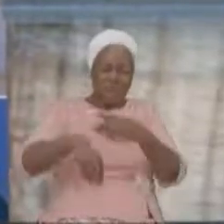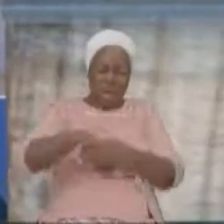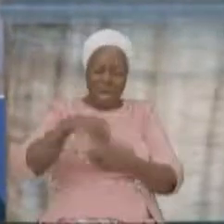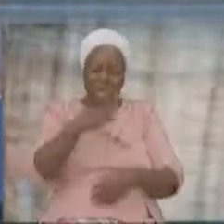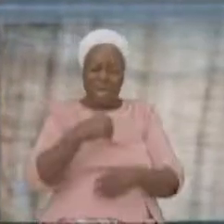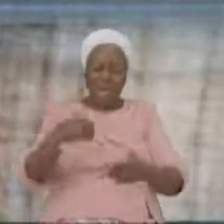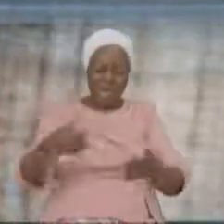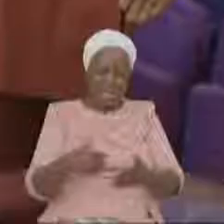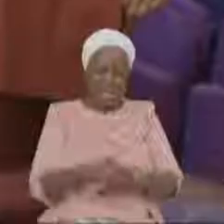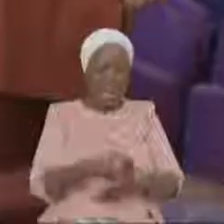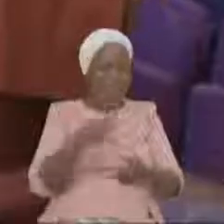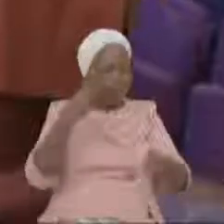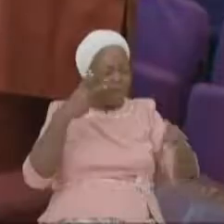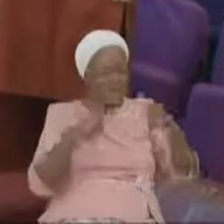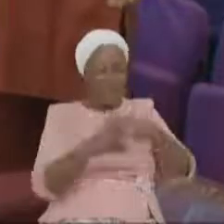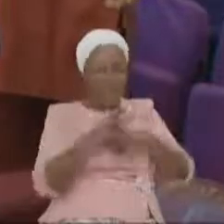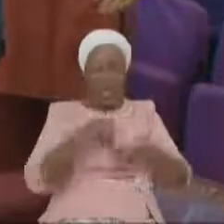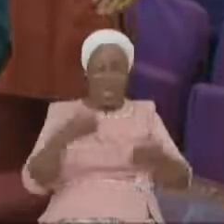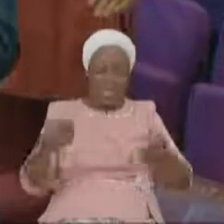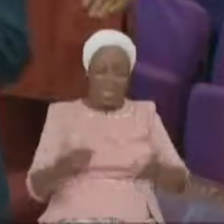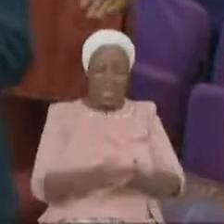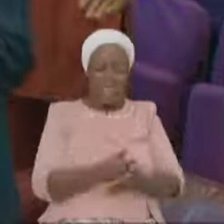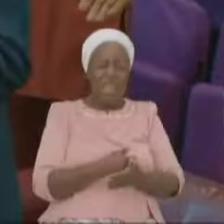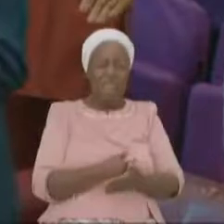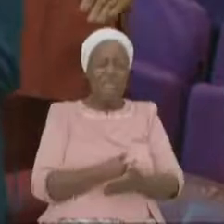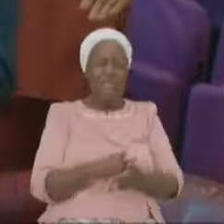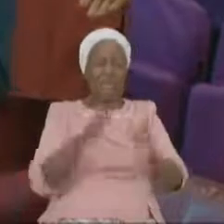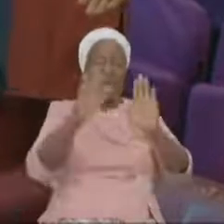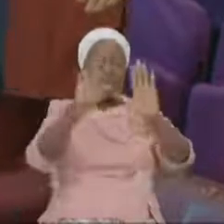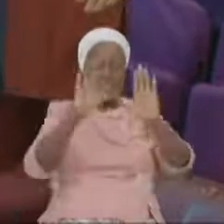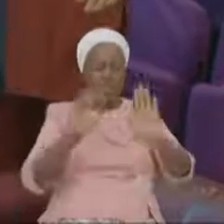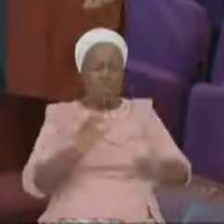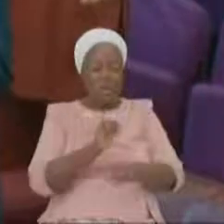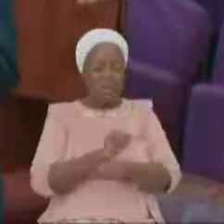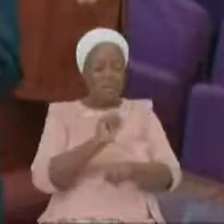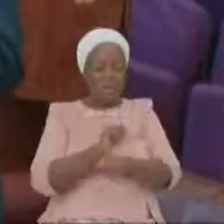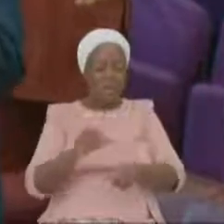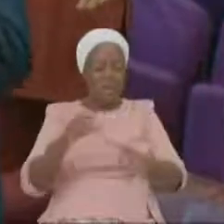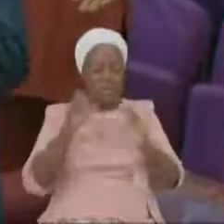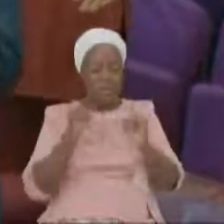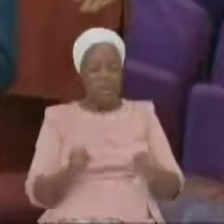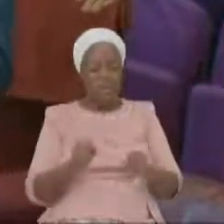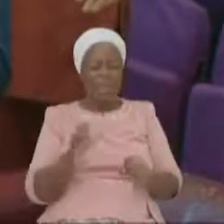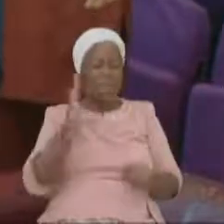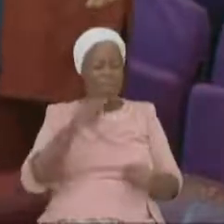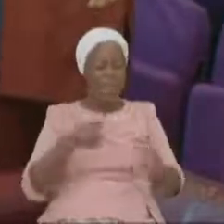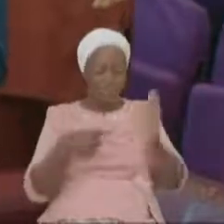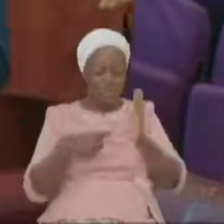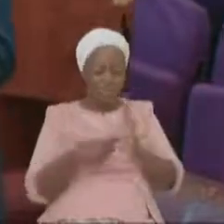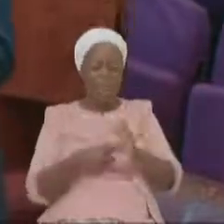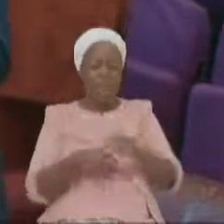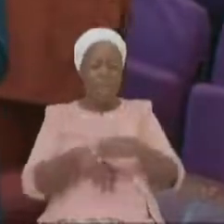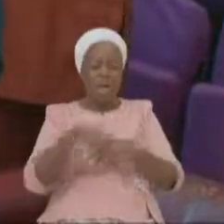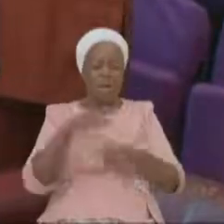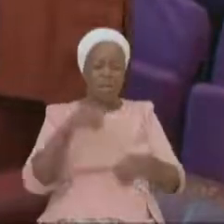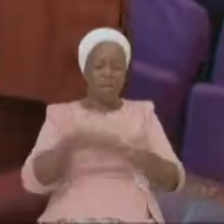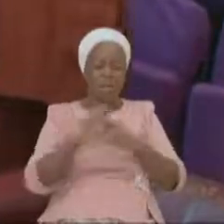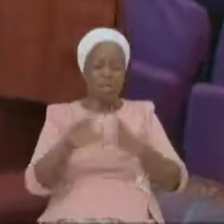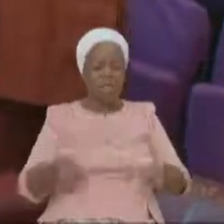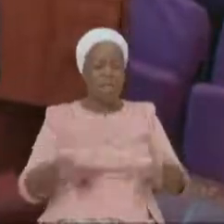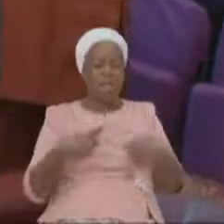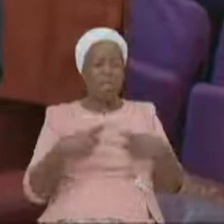new vision, a new miracle working power will show up in your life.